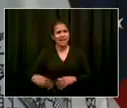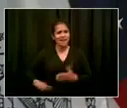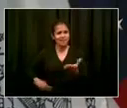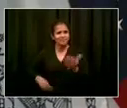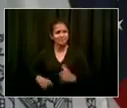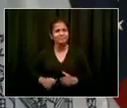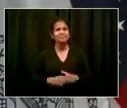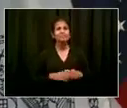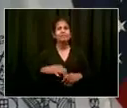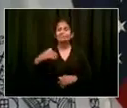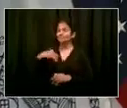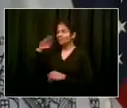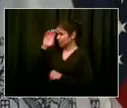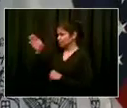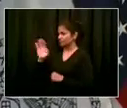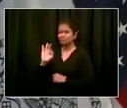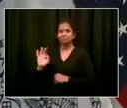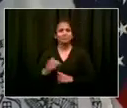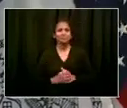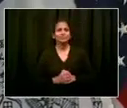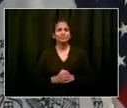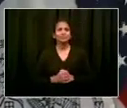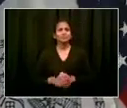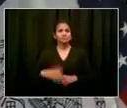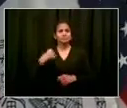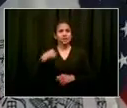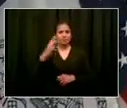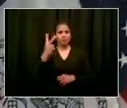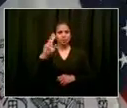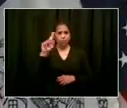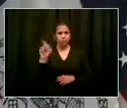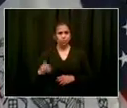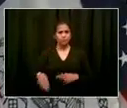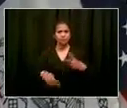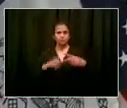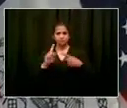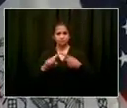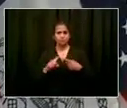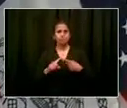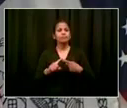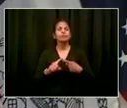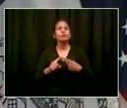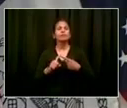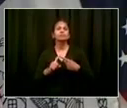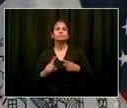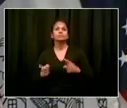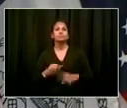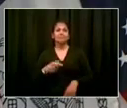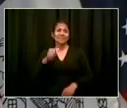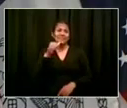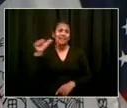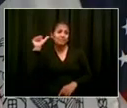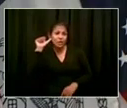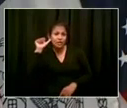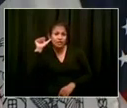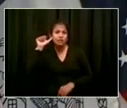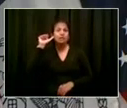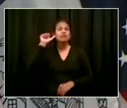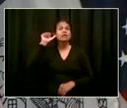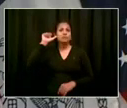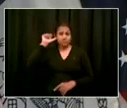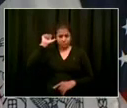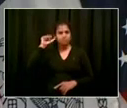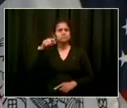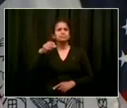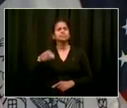2 questions. First, yesterday you said you could empty the lucerne of homeless people because it was